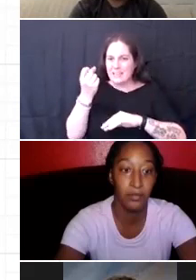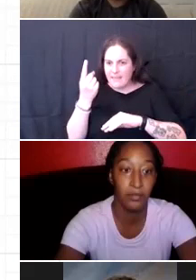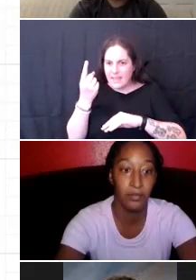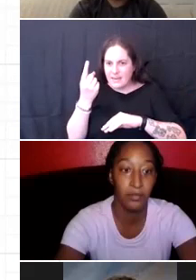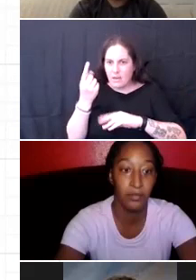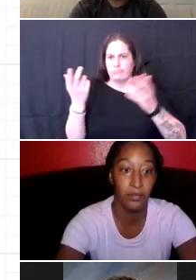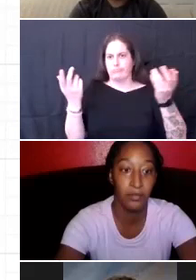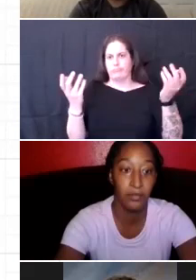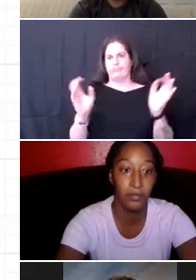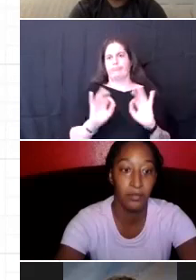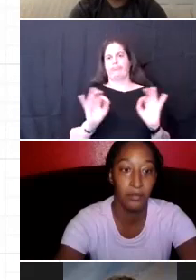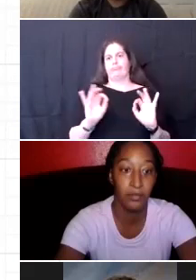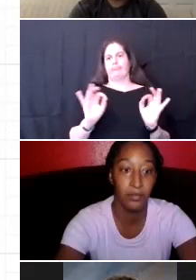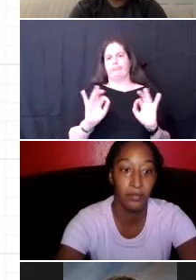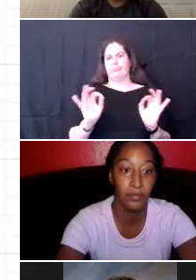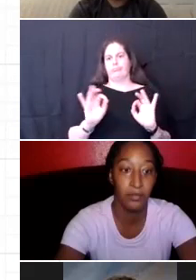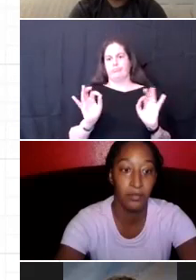negligible.